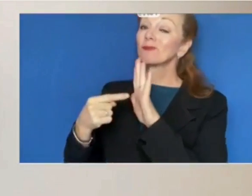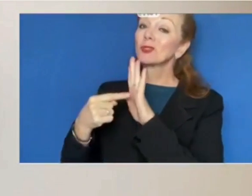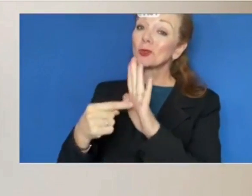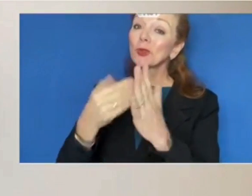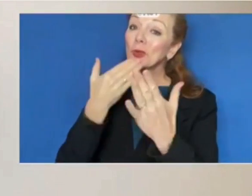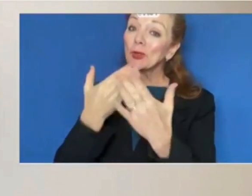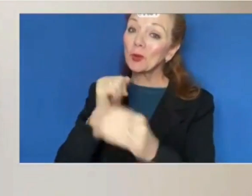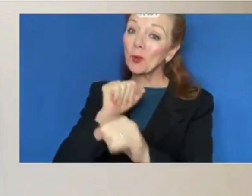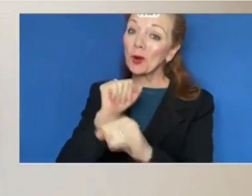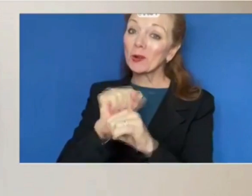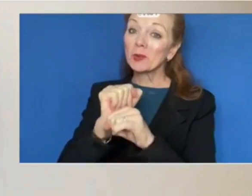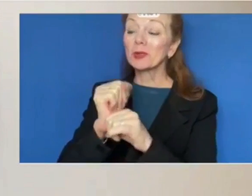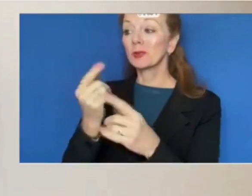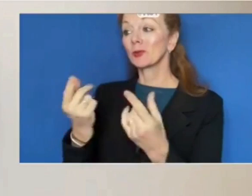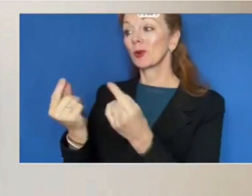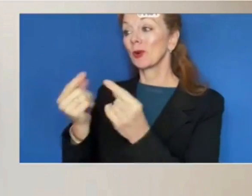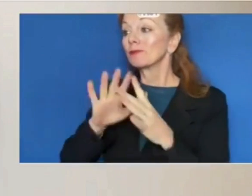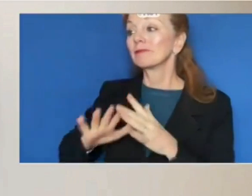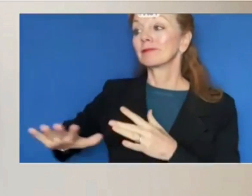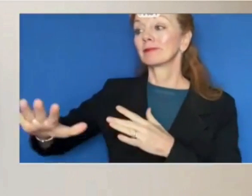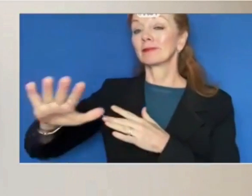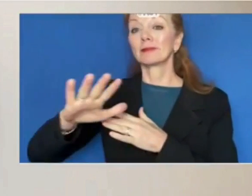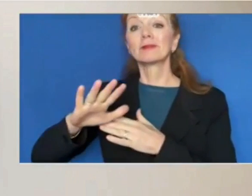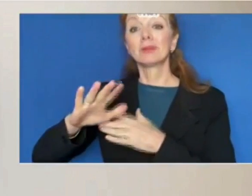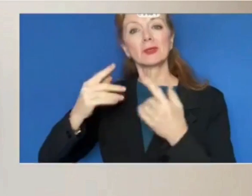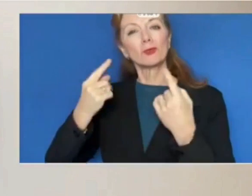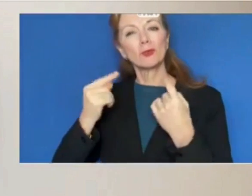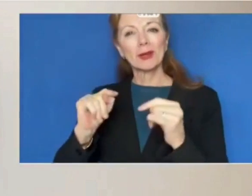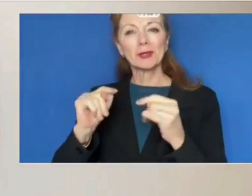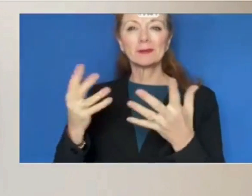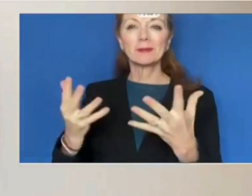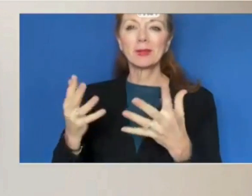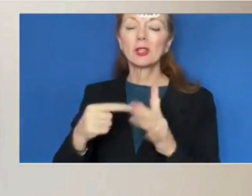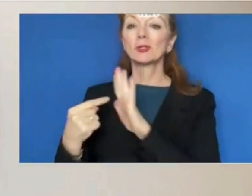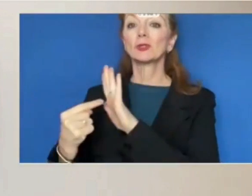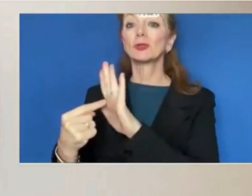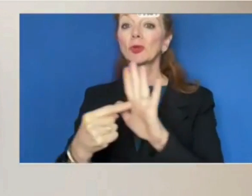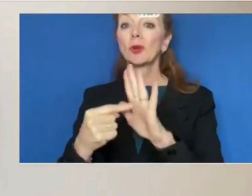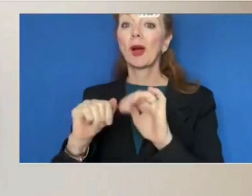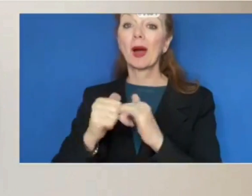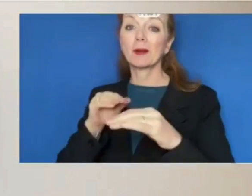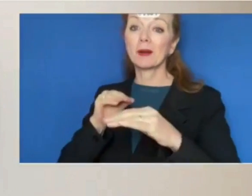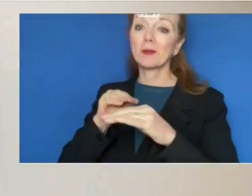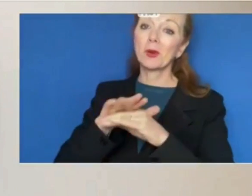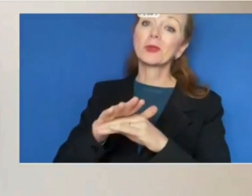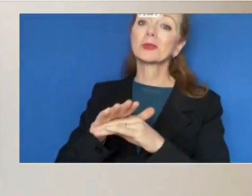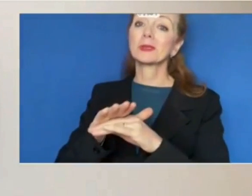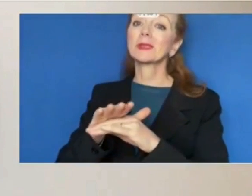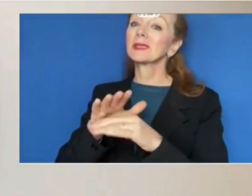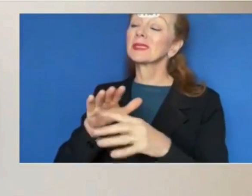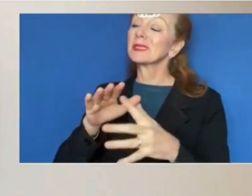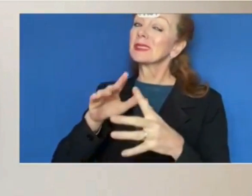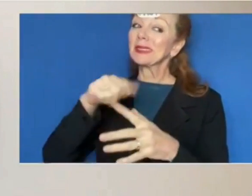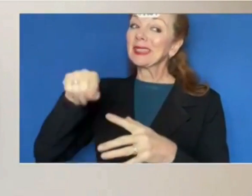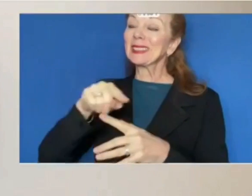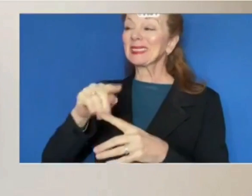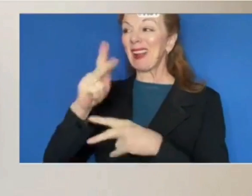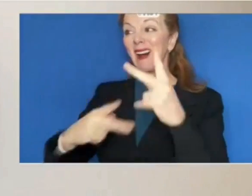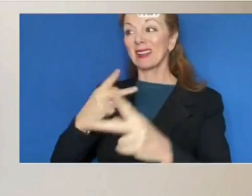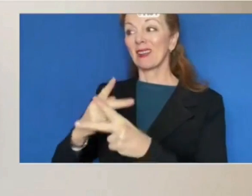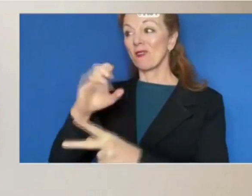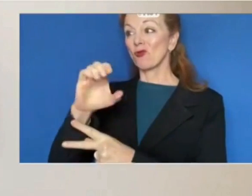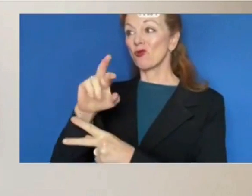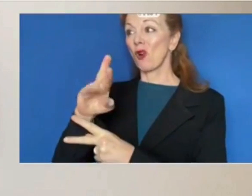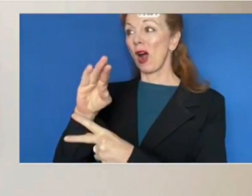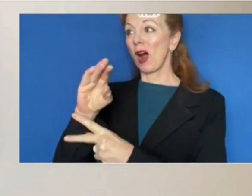done in an attempt to just kind of show you how impactful these types of crimes are across the